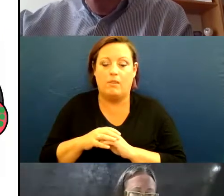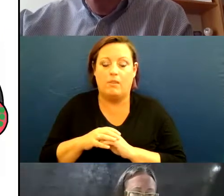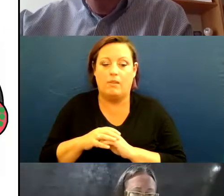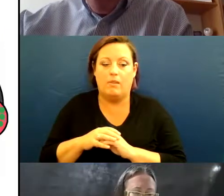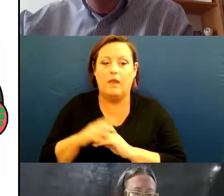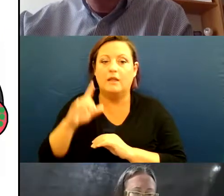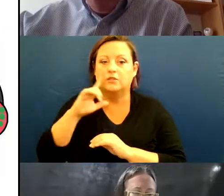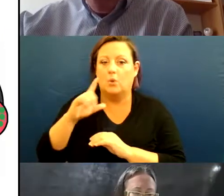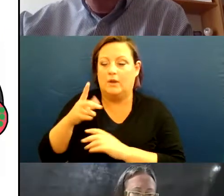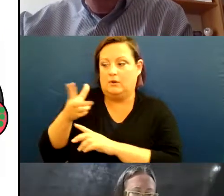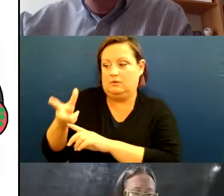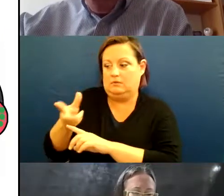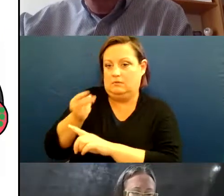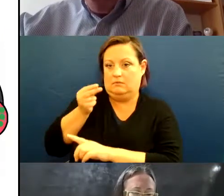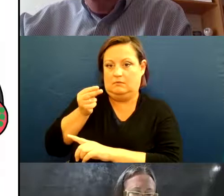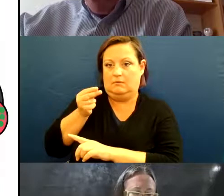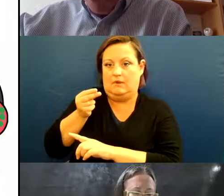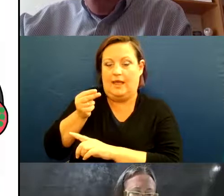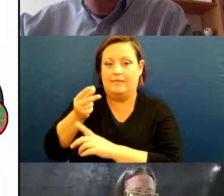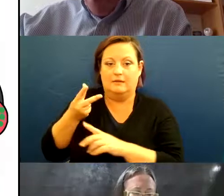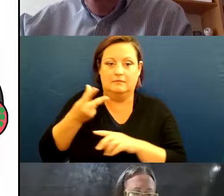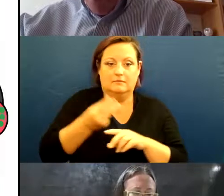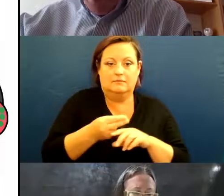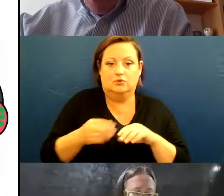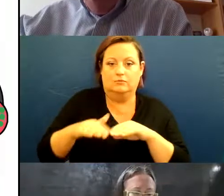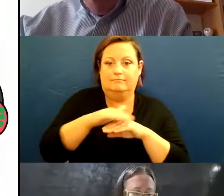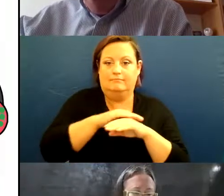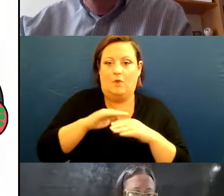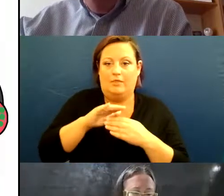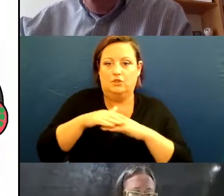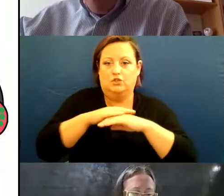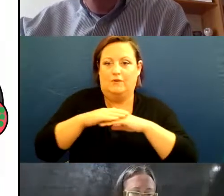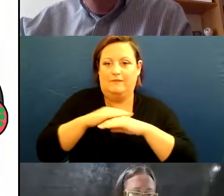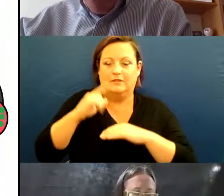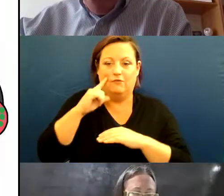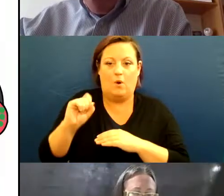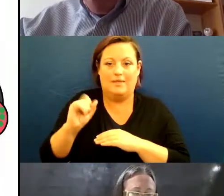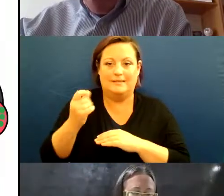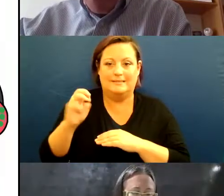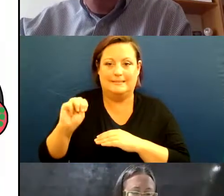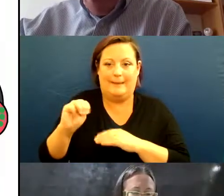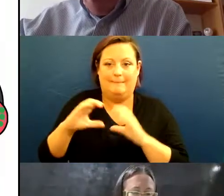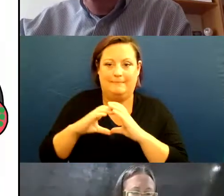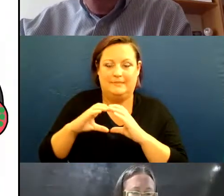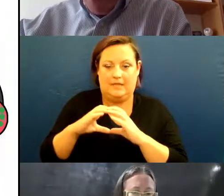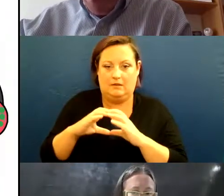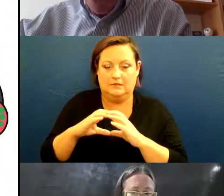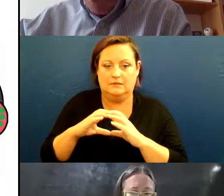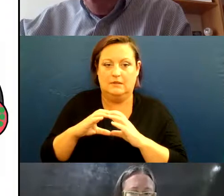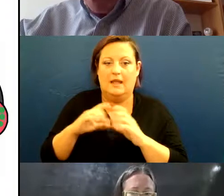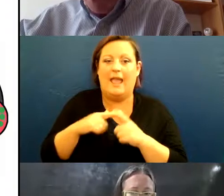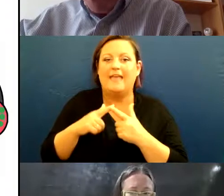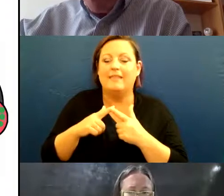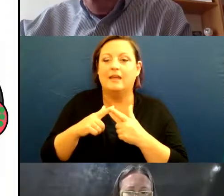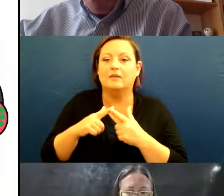the ligand on the surface of the mesenchymal stem cell. We then inject those into the tail vein of a mouse